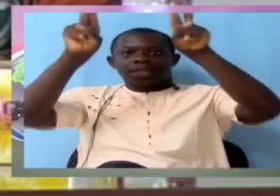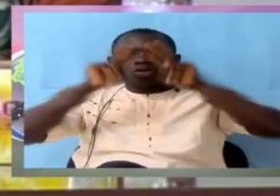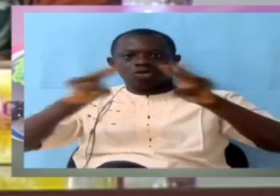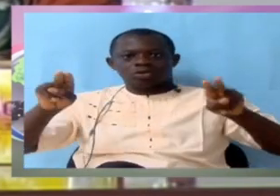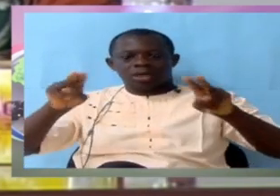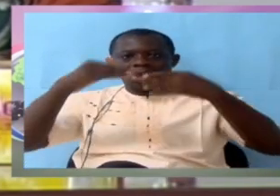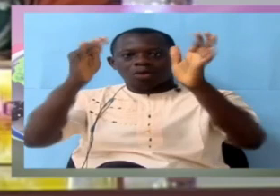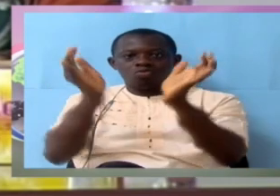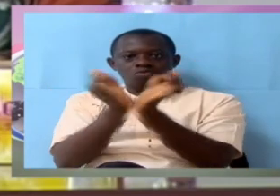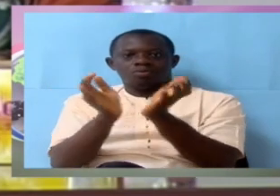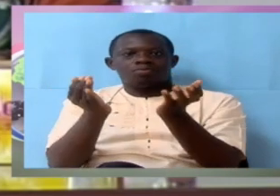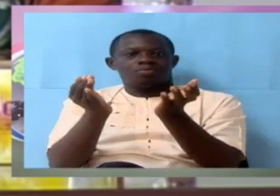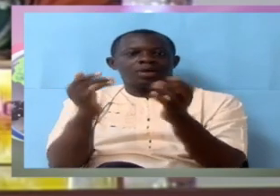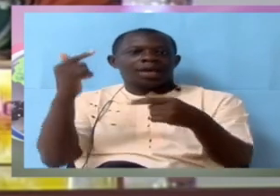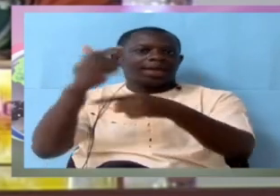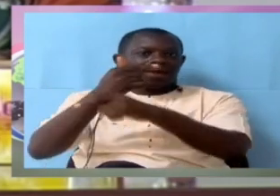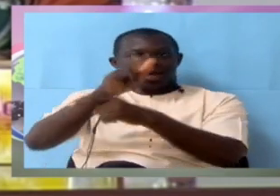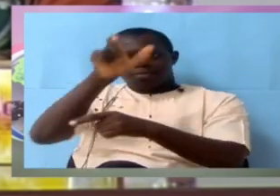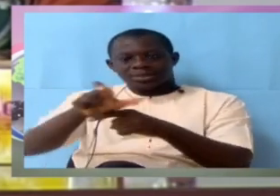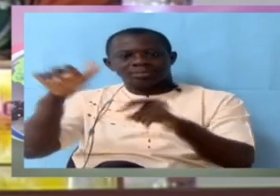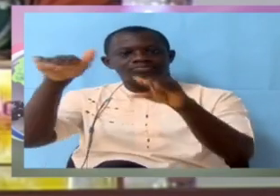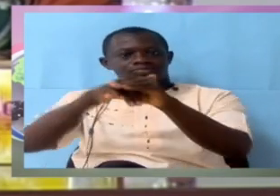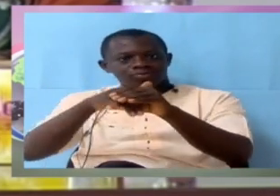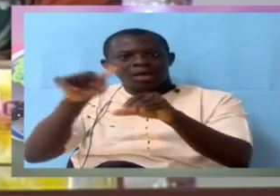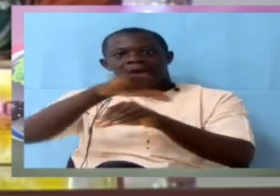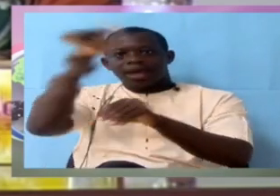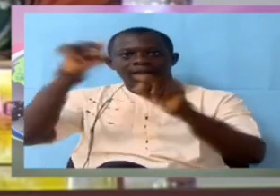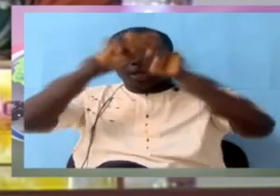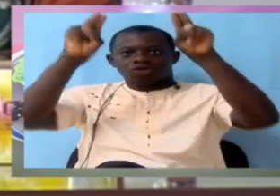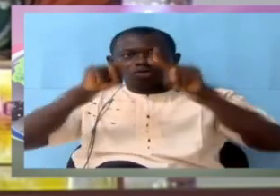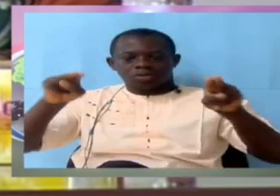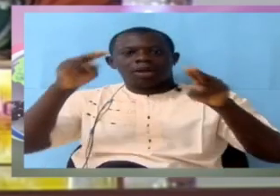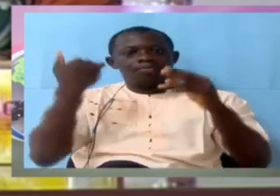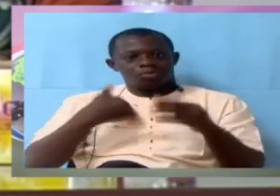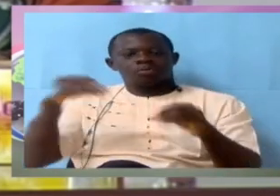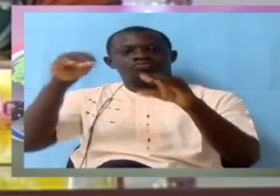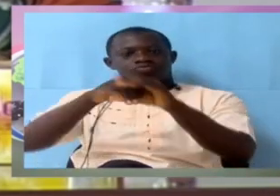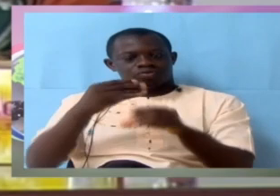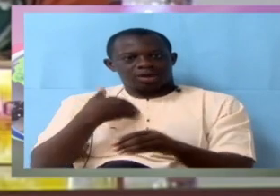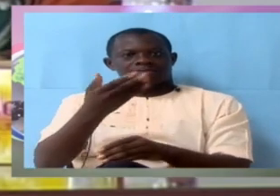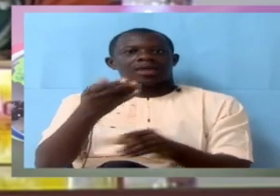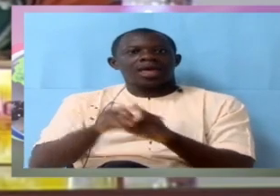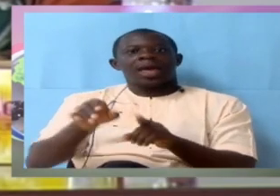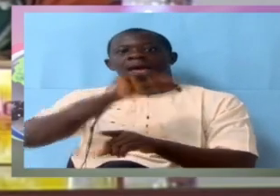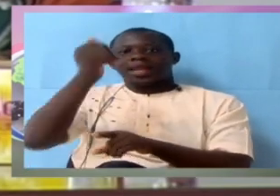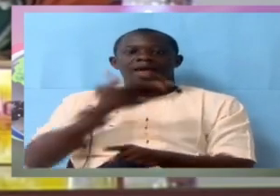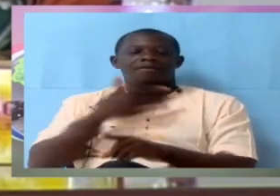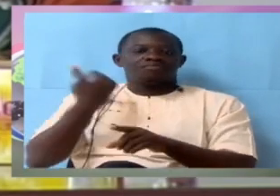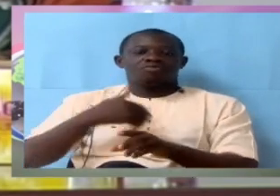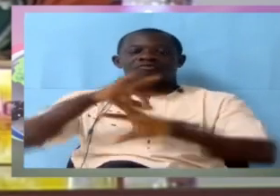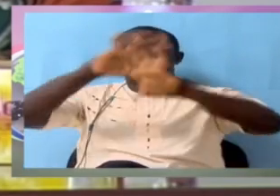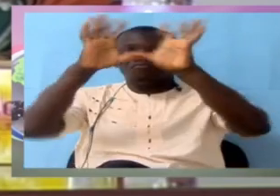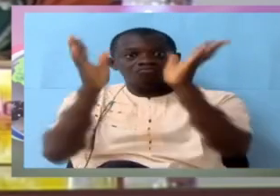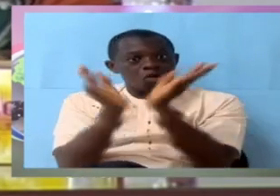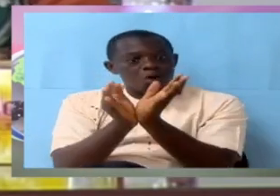kafle me alon ko mangi gambianol drondig hani bantalan kol be jelem wala international that you had people from all over the world who had come